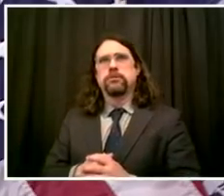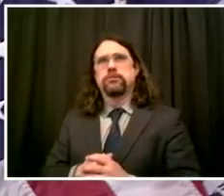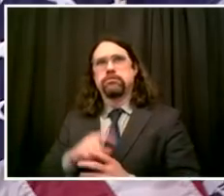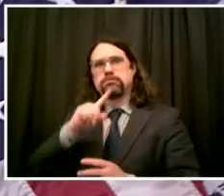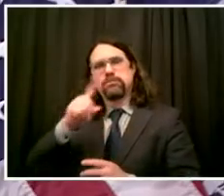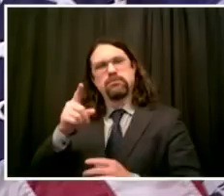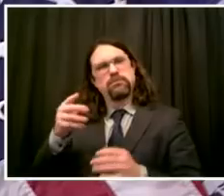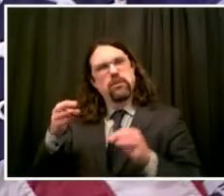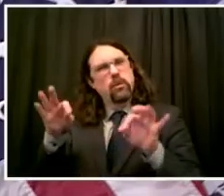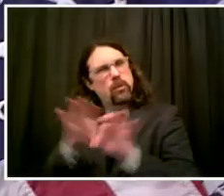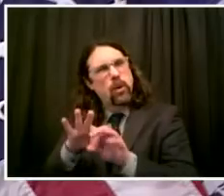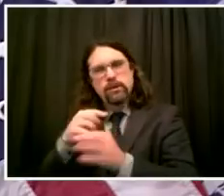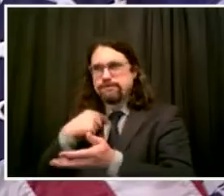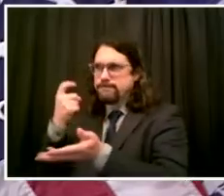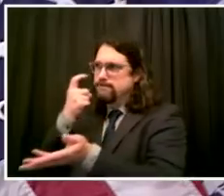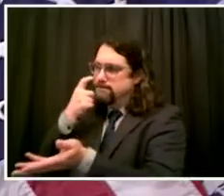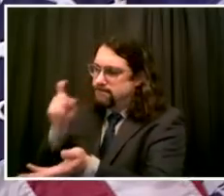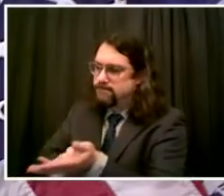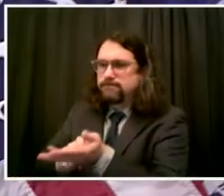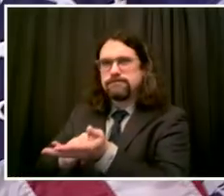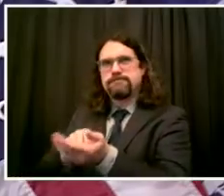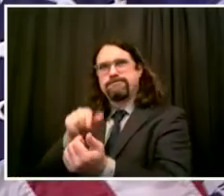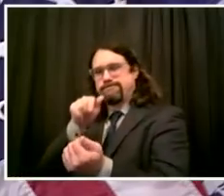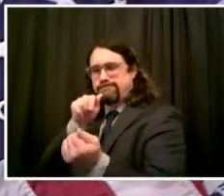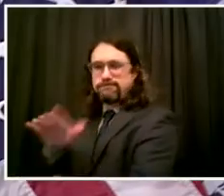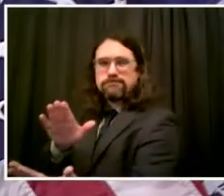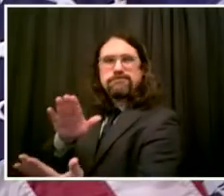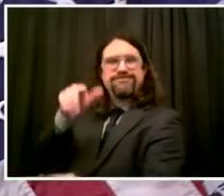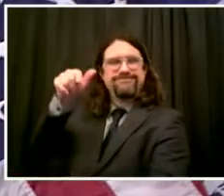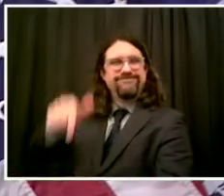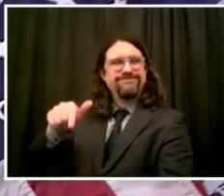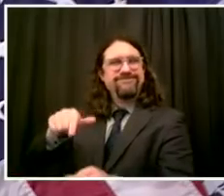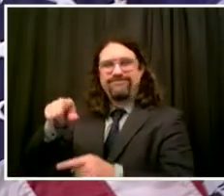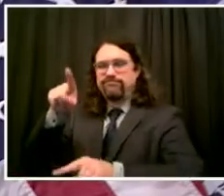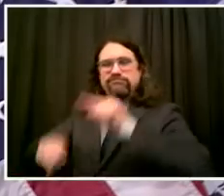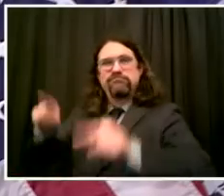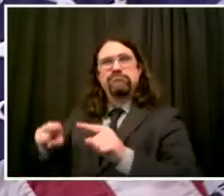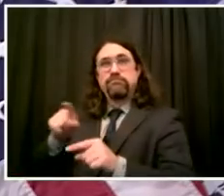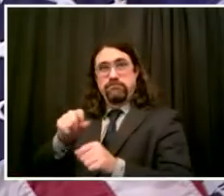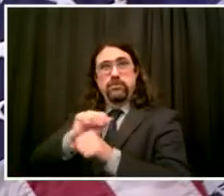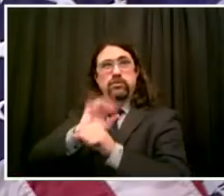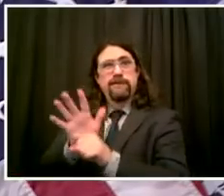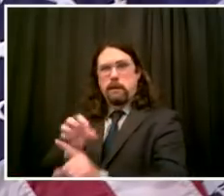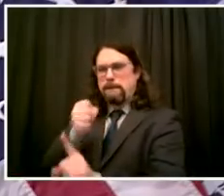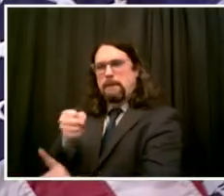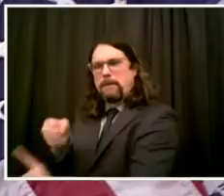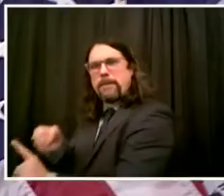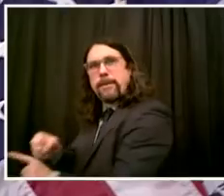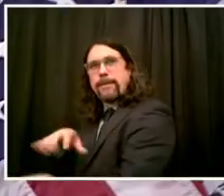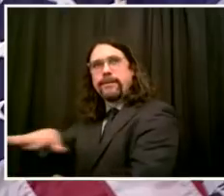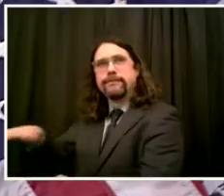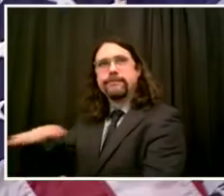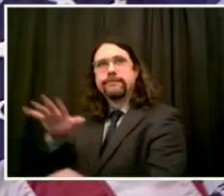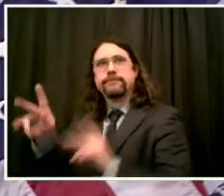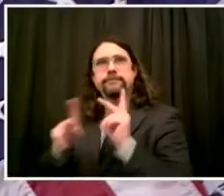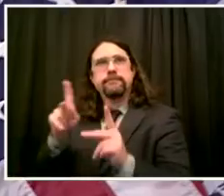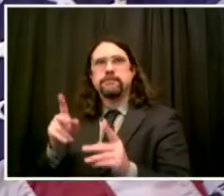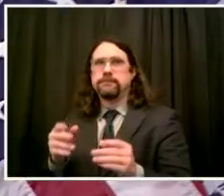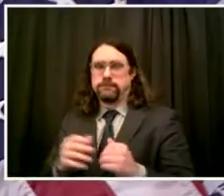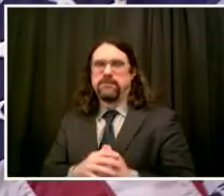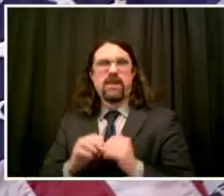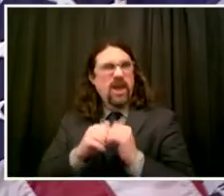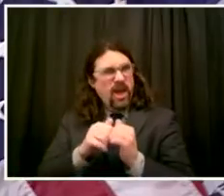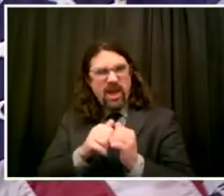beyond, these clinics become a crucial part of the solution. So I talked to you a few